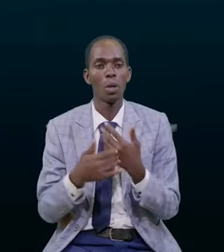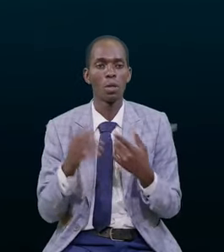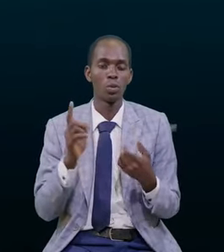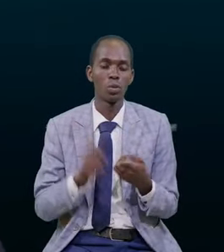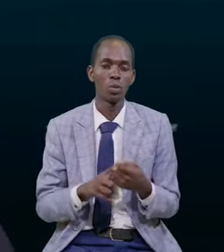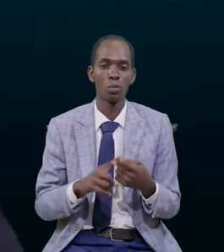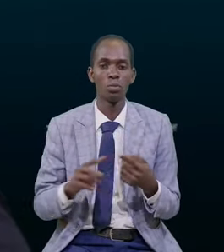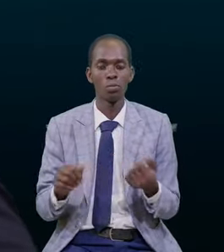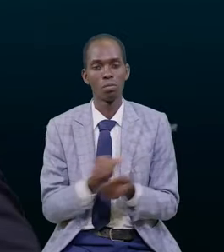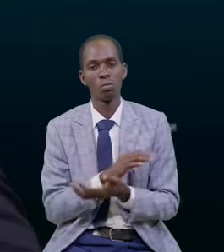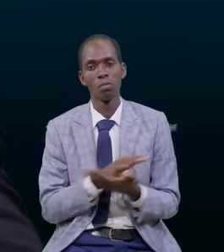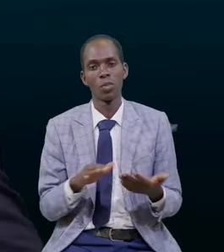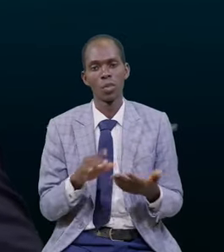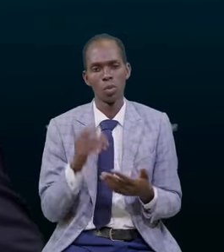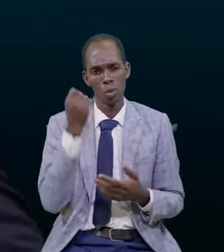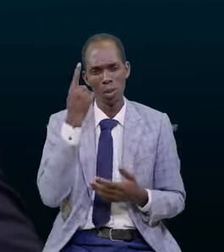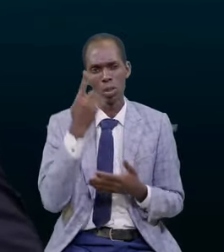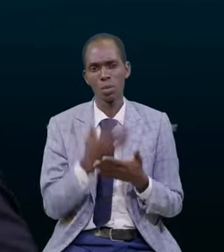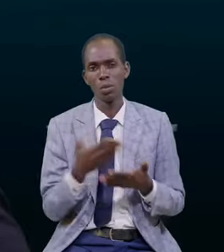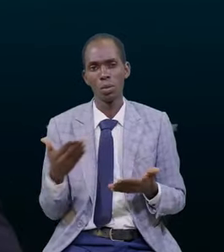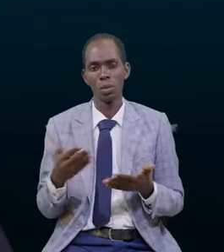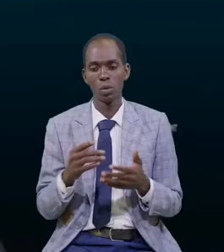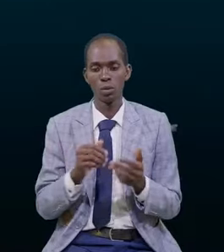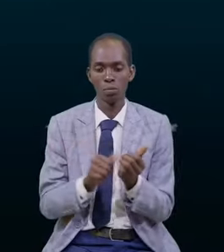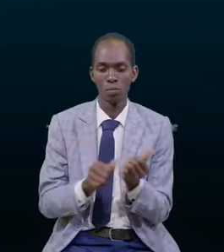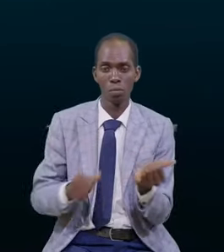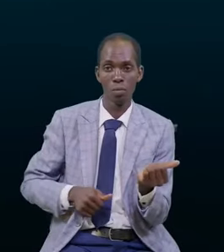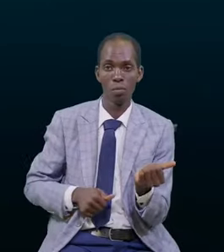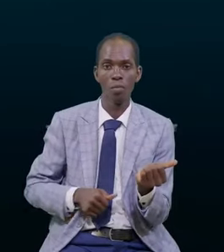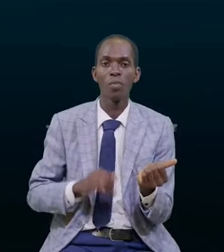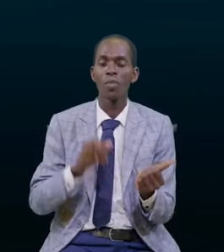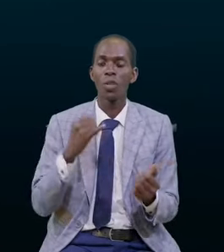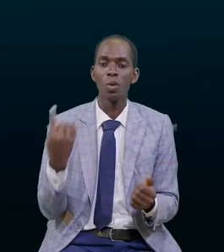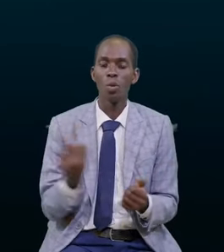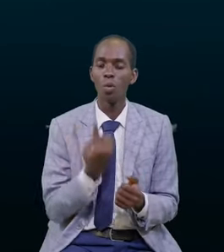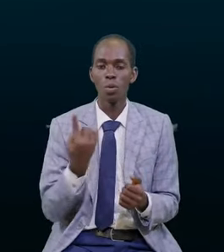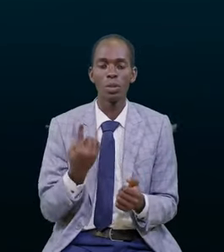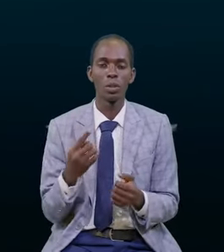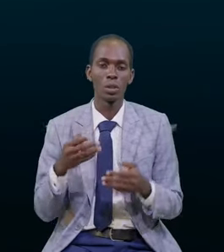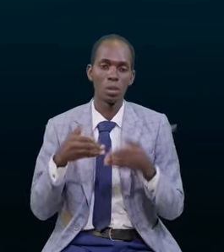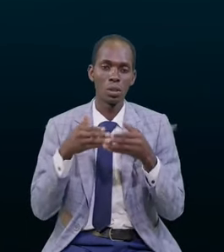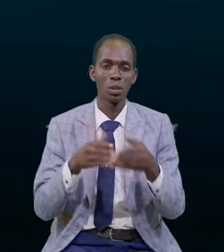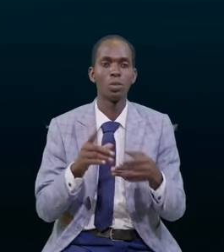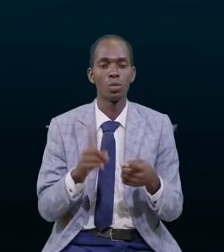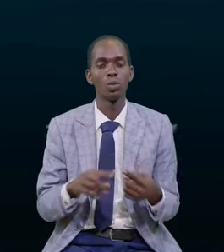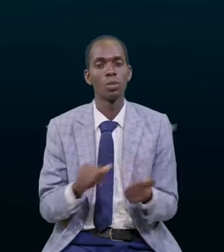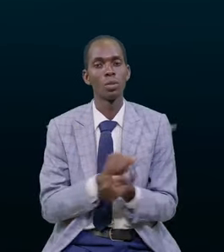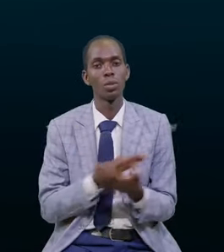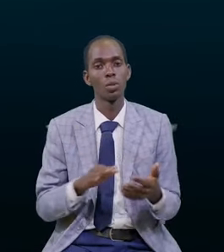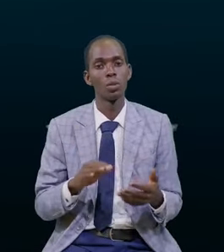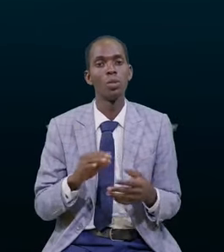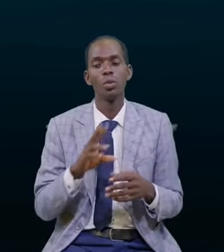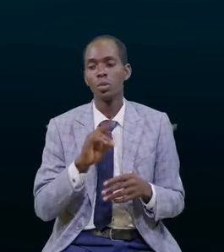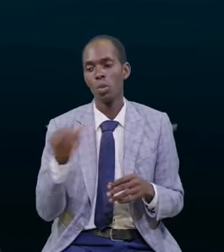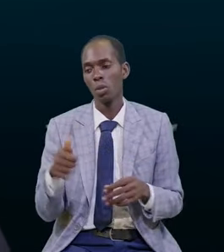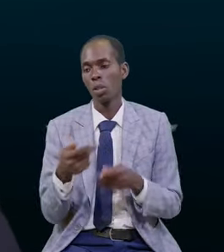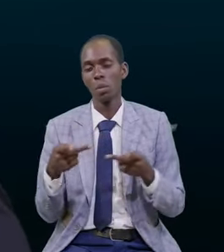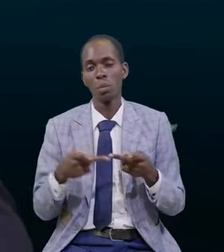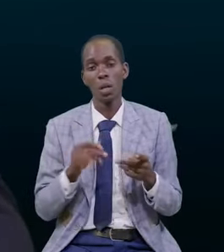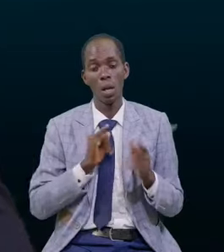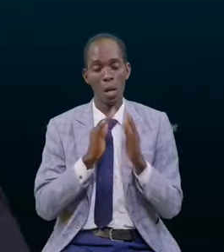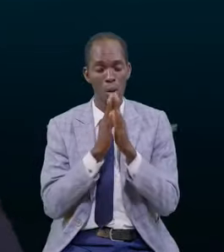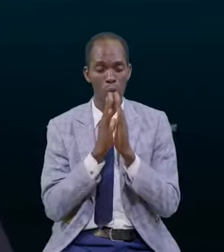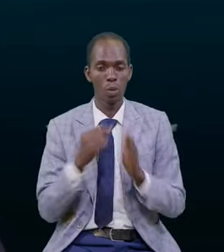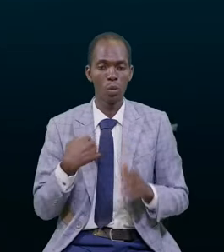here drawing back is only to partion there's nothing else we will not draw back I say we will not draw